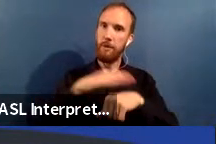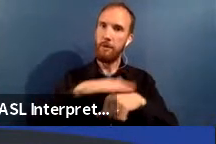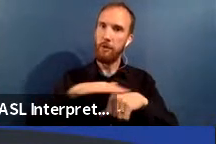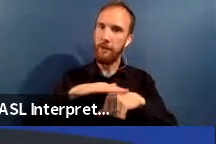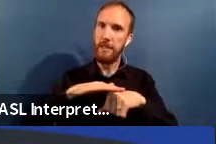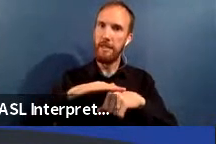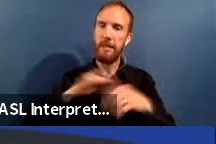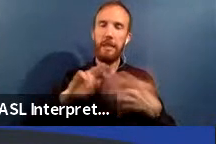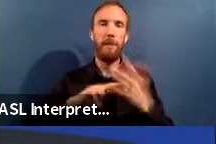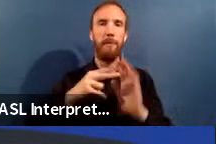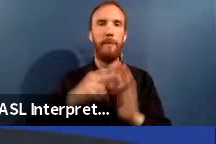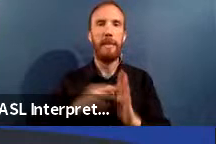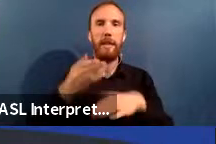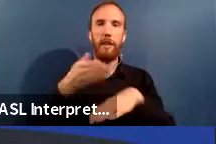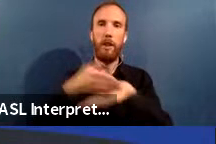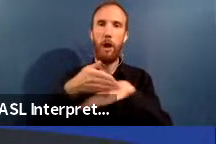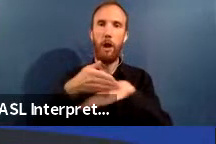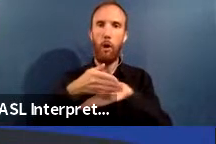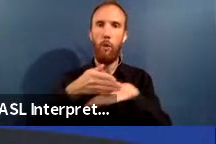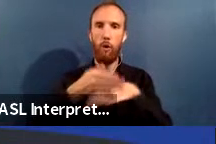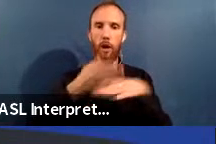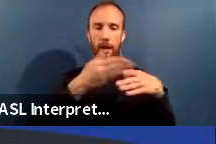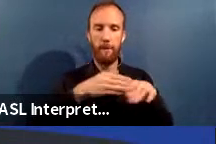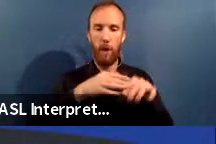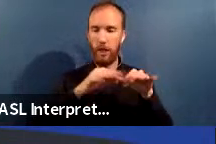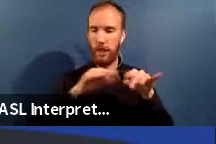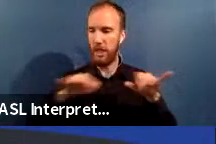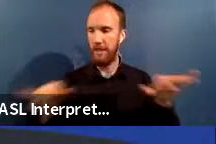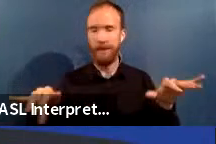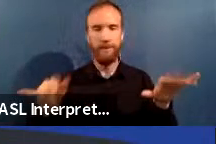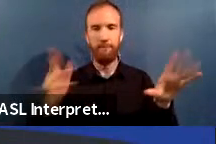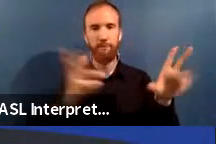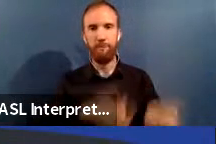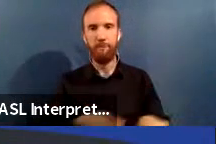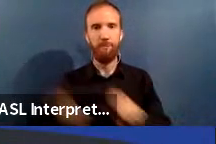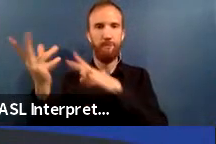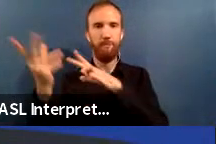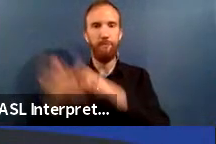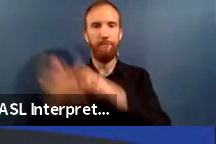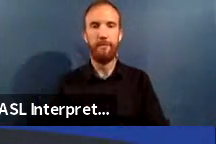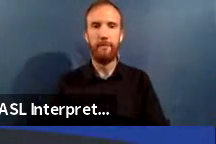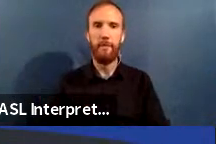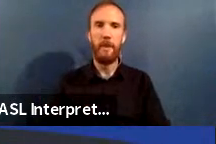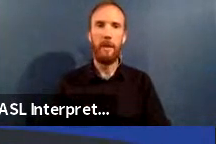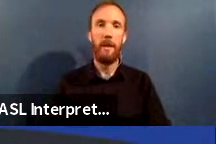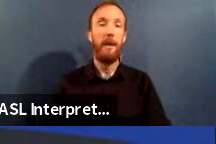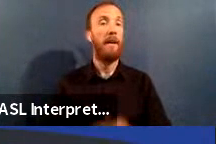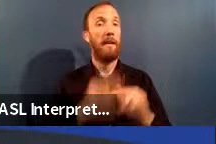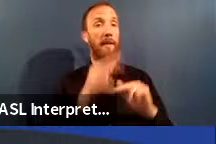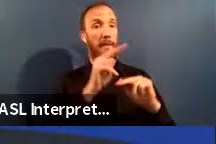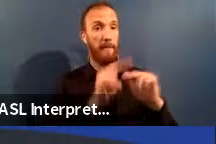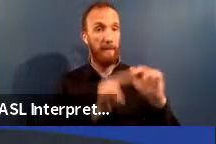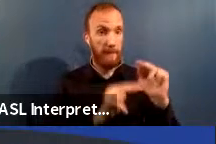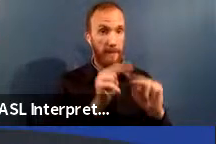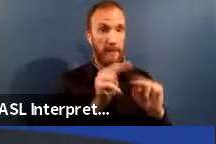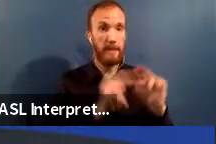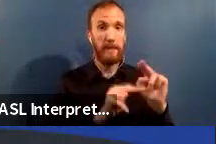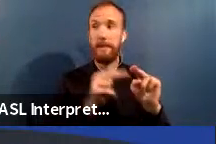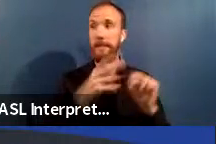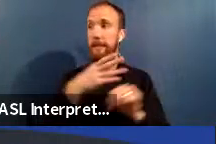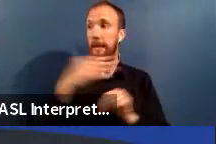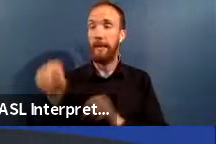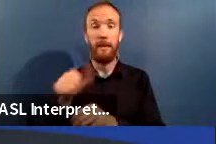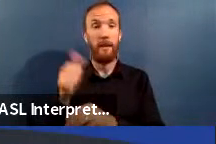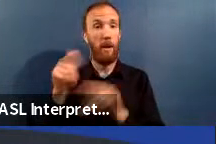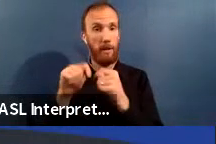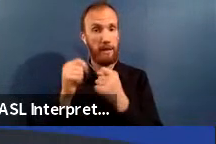all the wood chips. And although the facilities and capital team continue to repair and maintain our existing